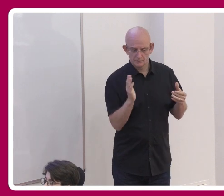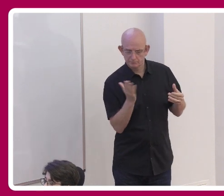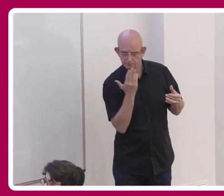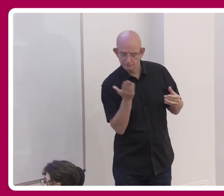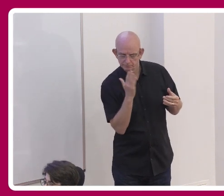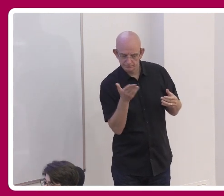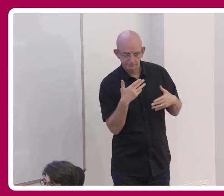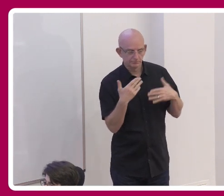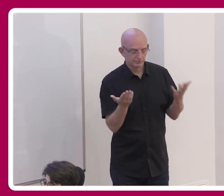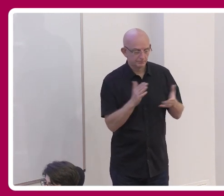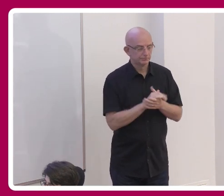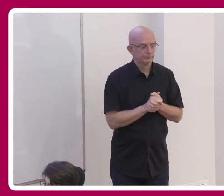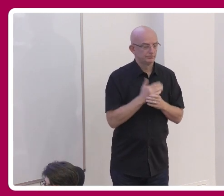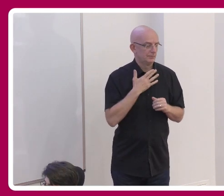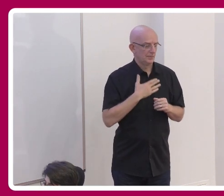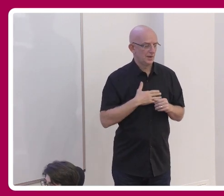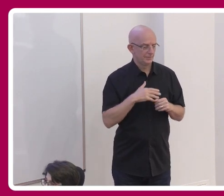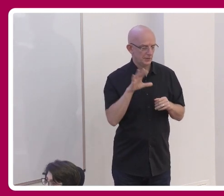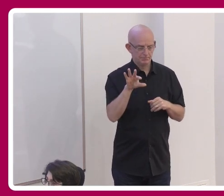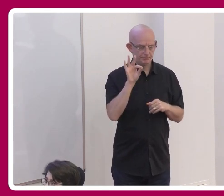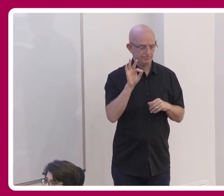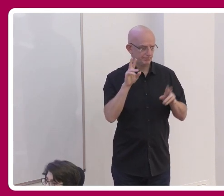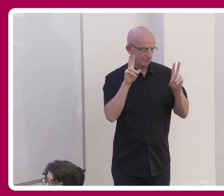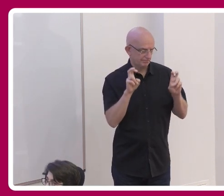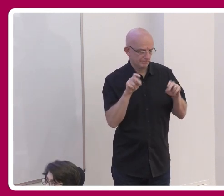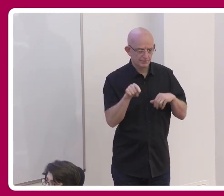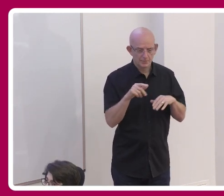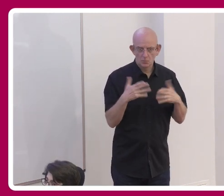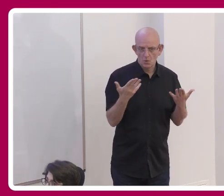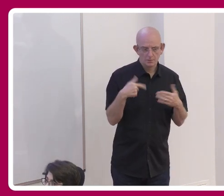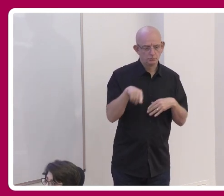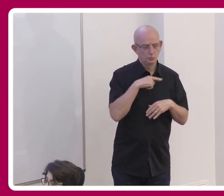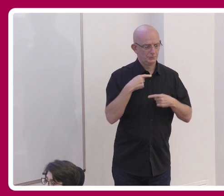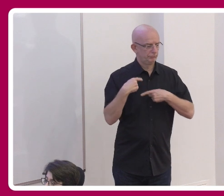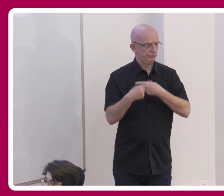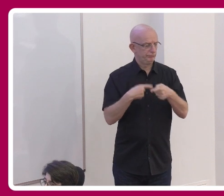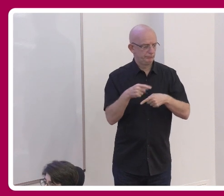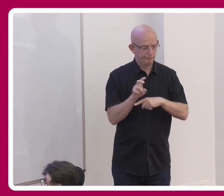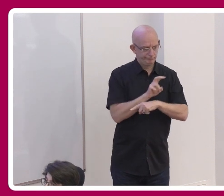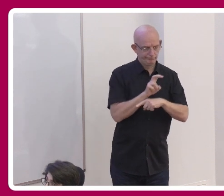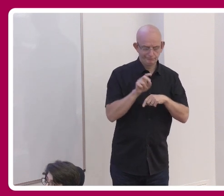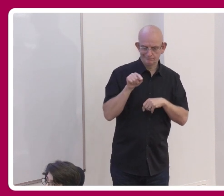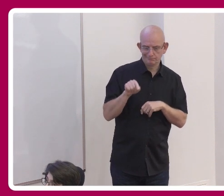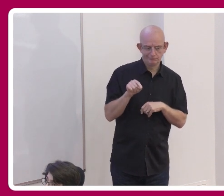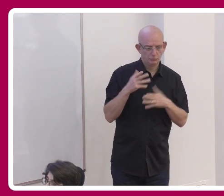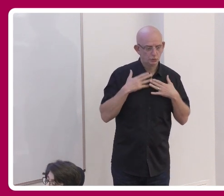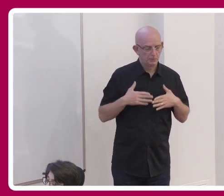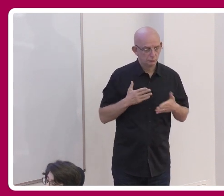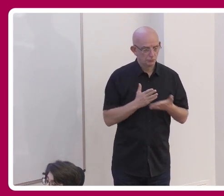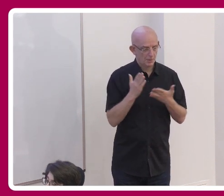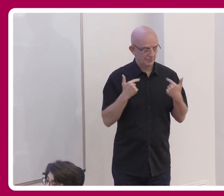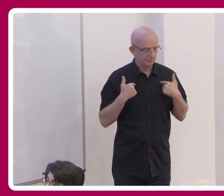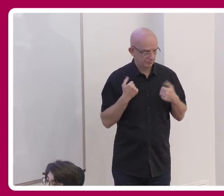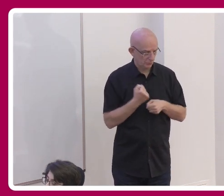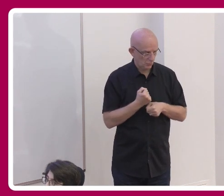approach monitoring of human rights at Human Rights Watch. And I'll begin by just making sure that we